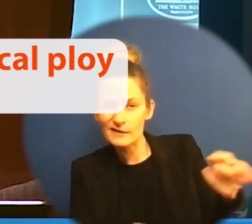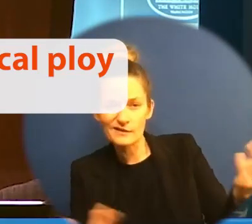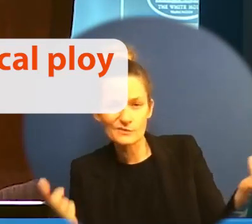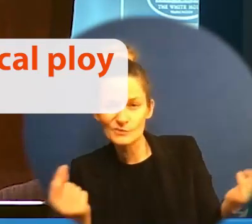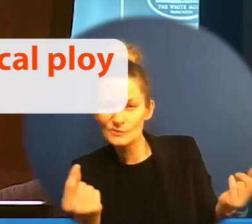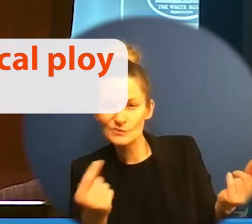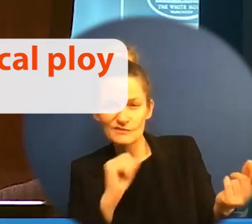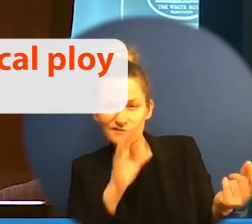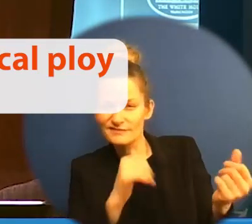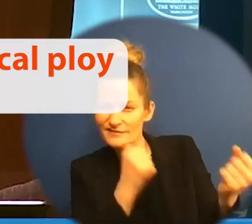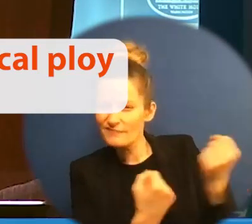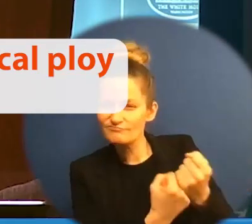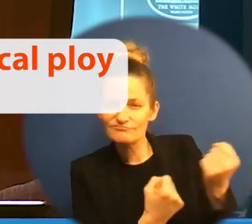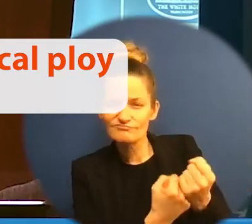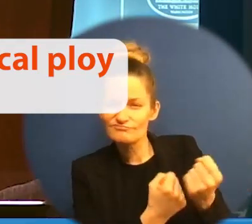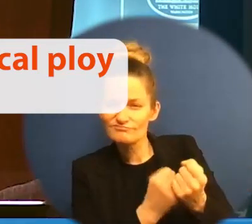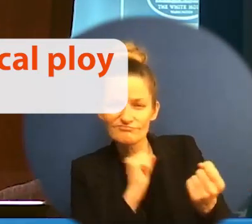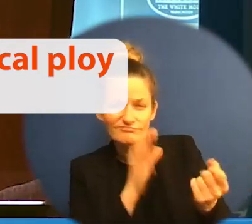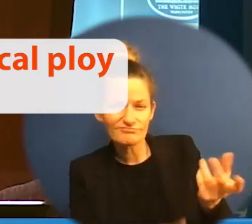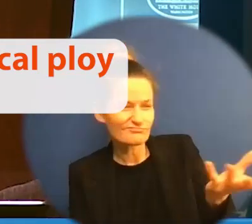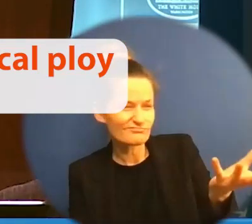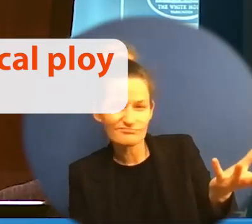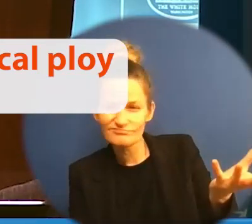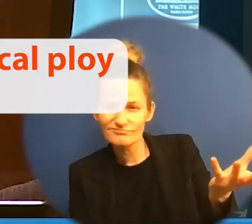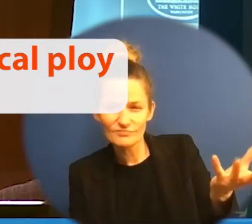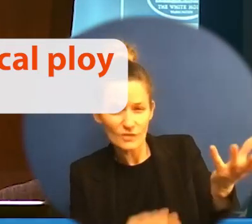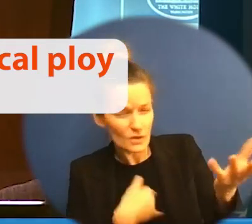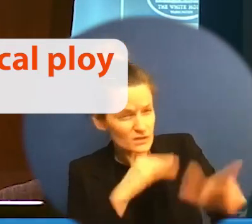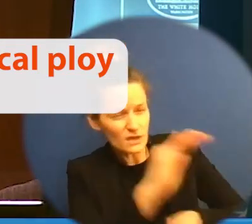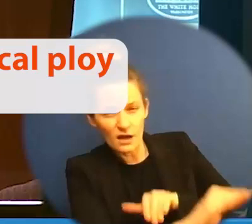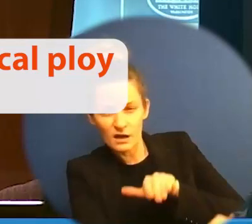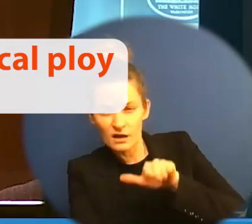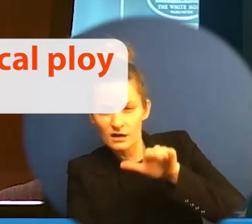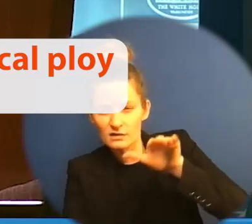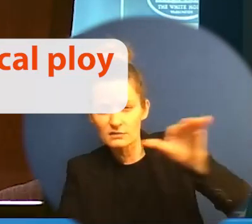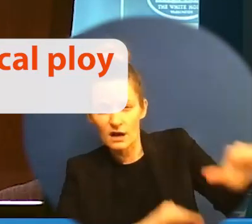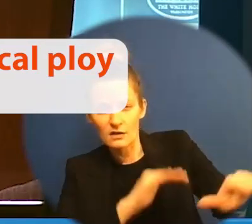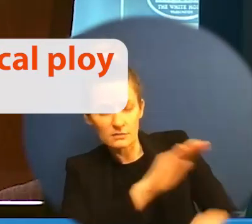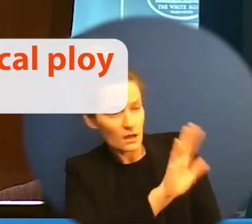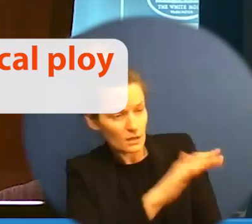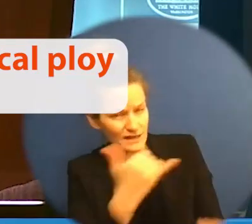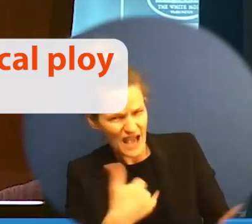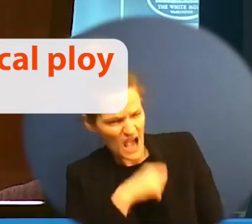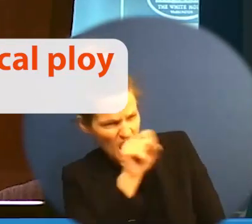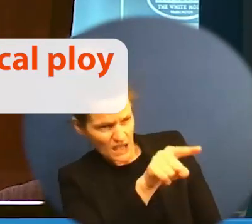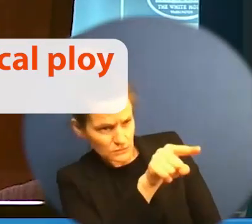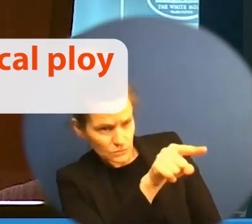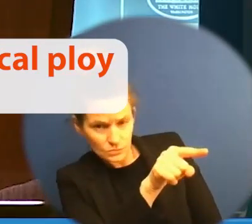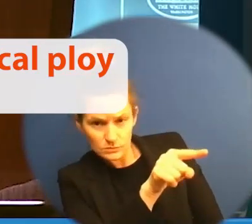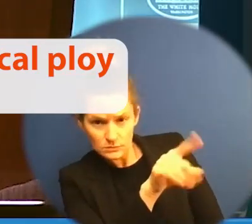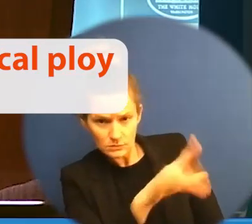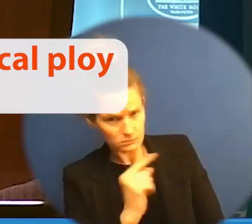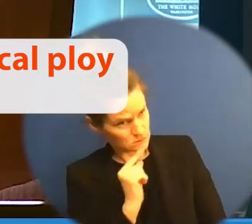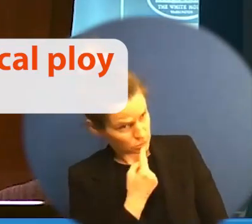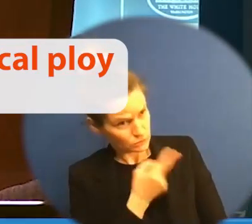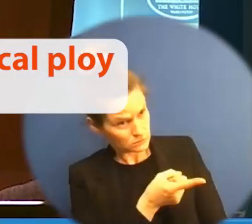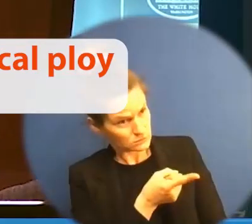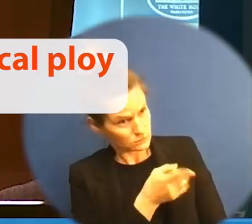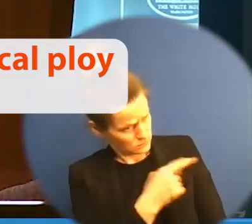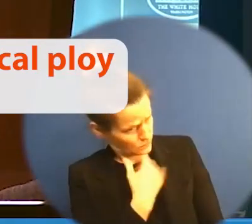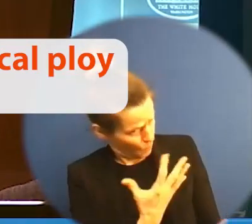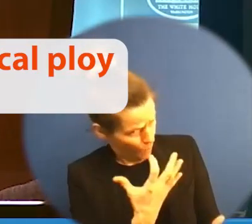not offering any assistance. Many of them are not. And so we are asking right now, if they are serious about this, they are serious